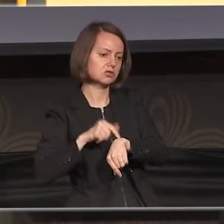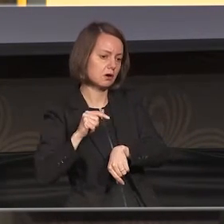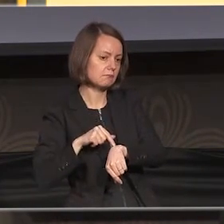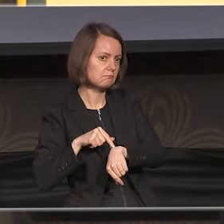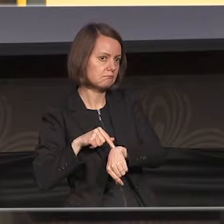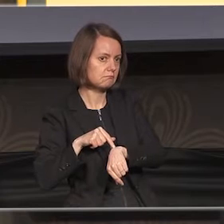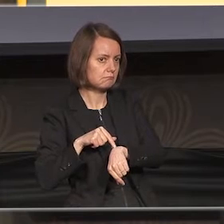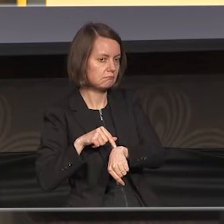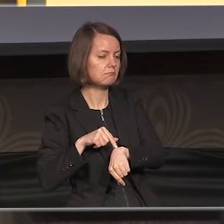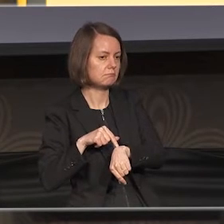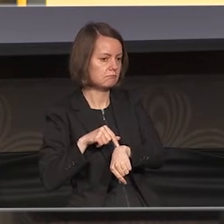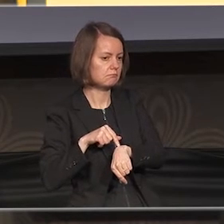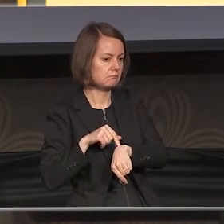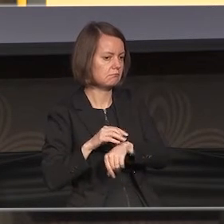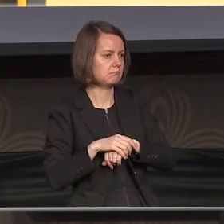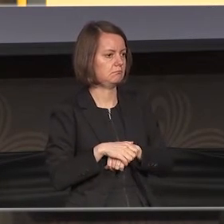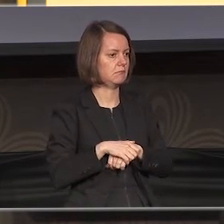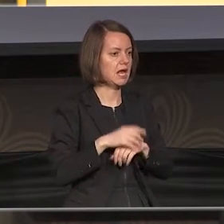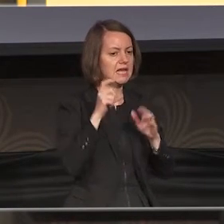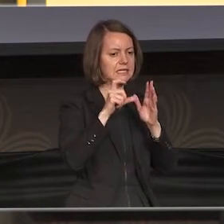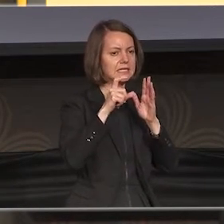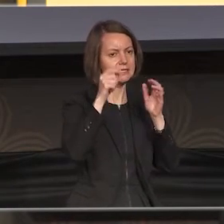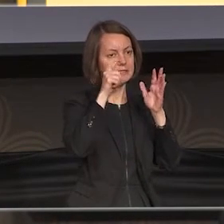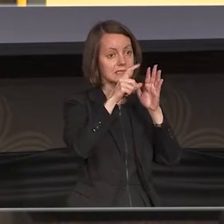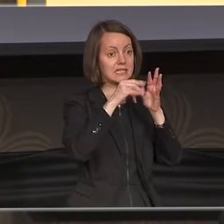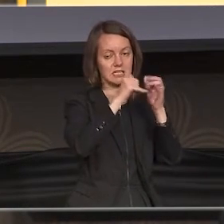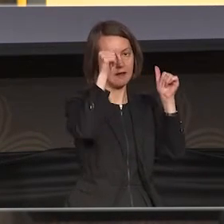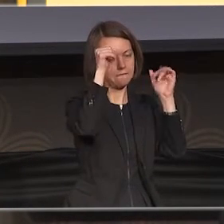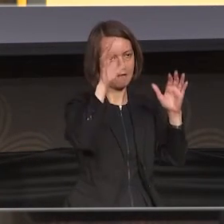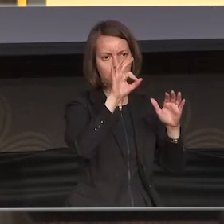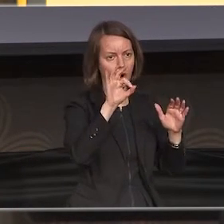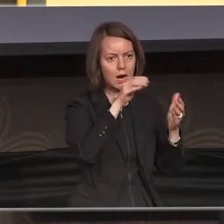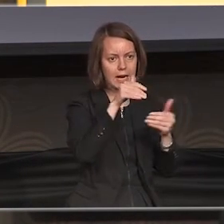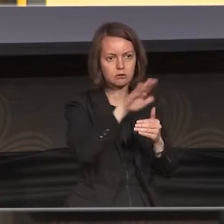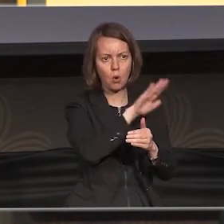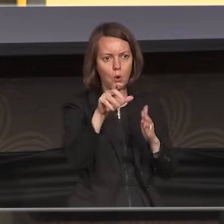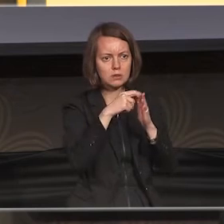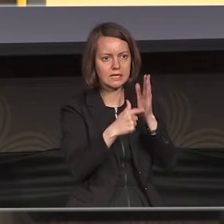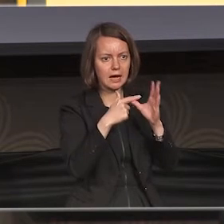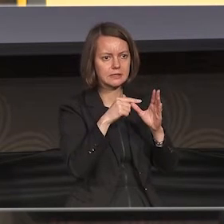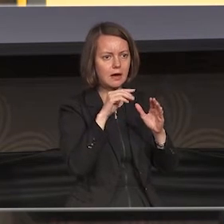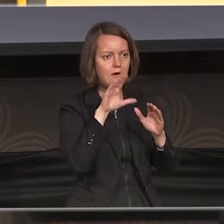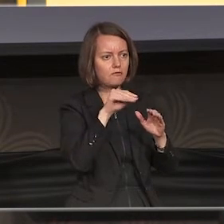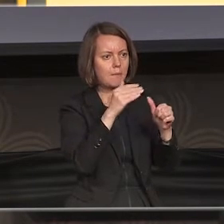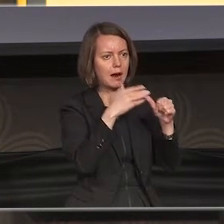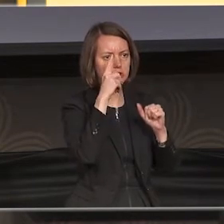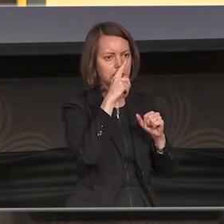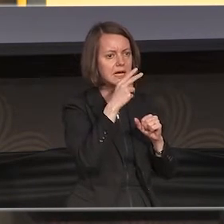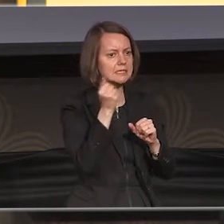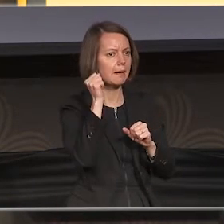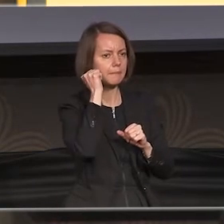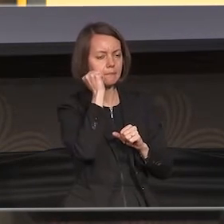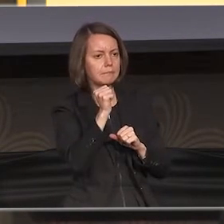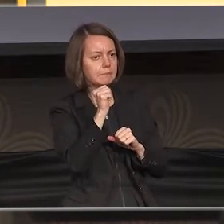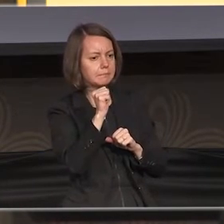of Aboriginal and Torres Strait Islander persons in the census, and because for some blackfellas, a usual address may